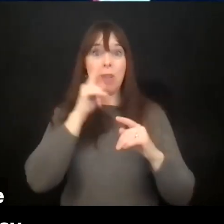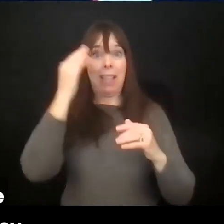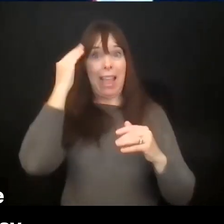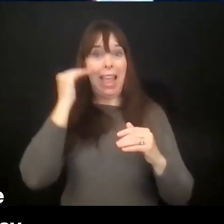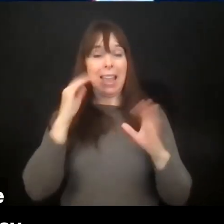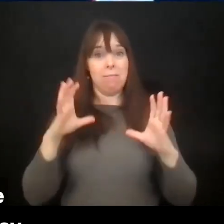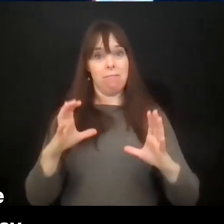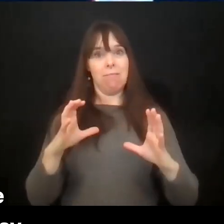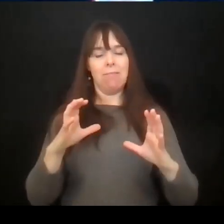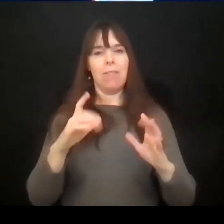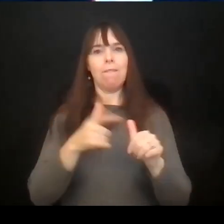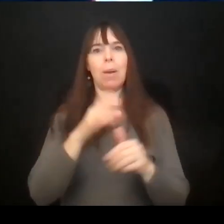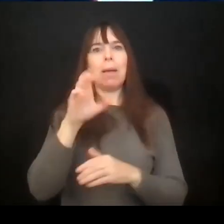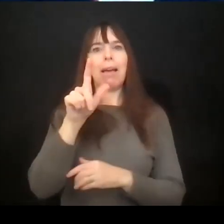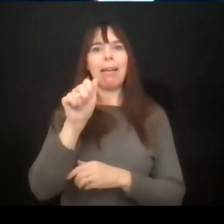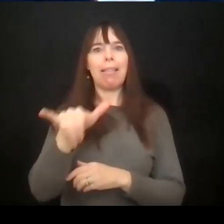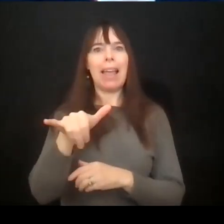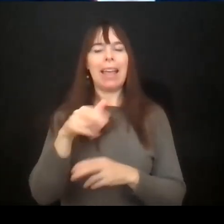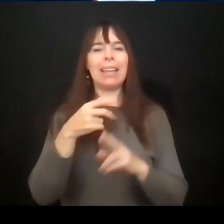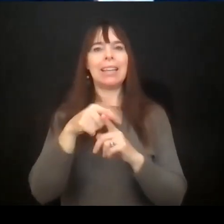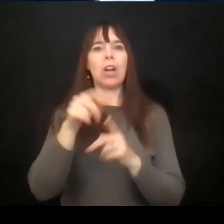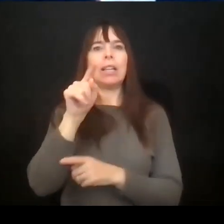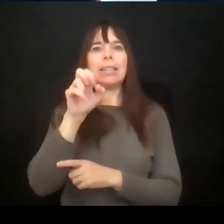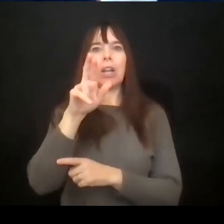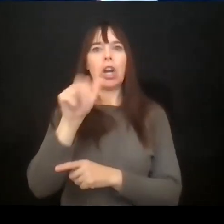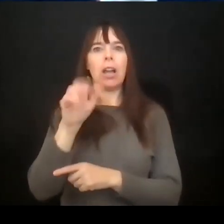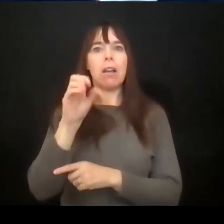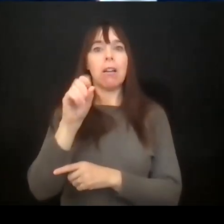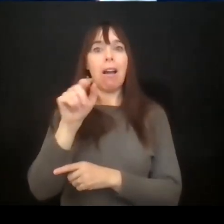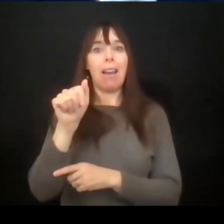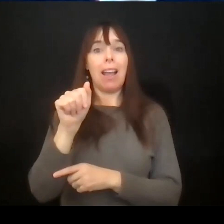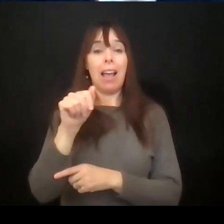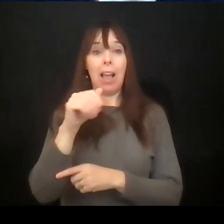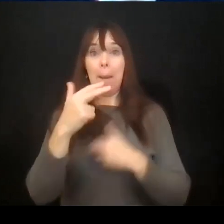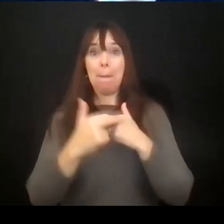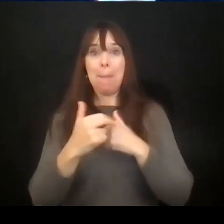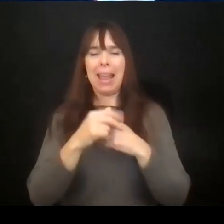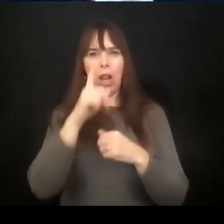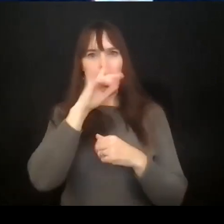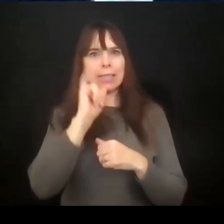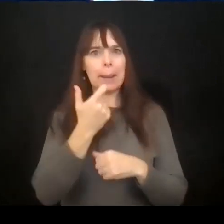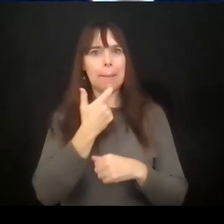piece made out of clay that is painted. It looks like bronze.